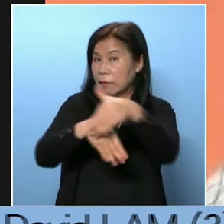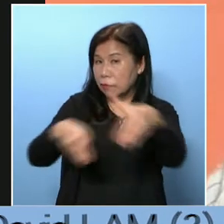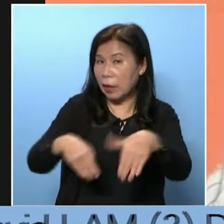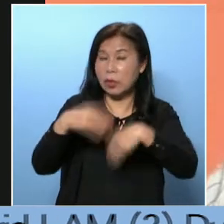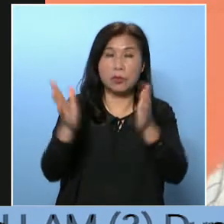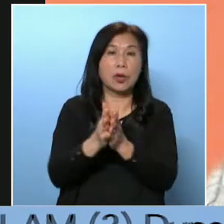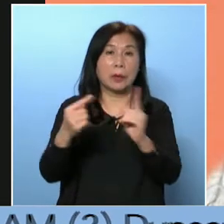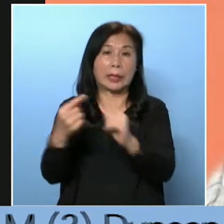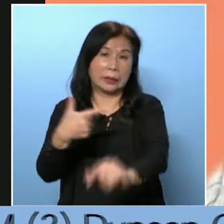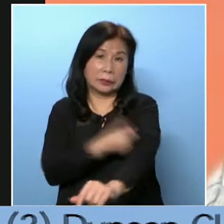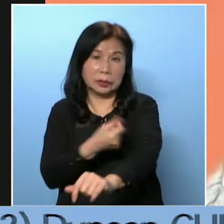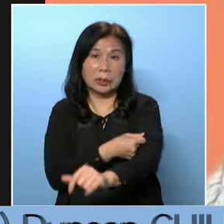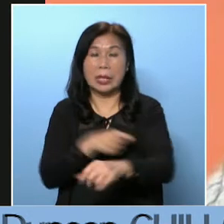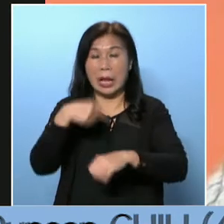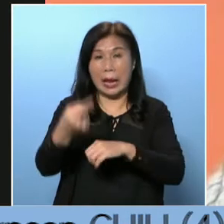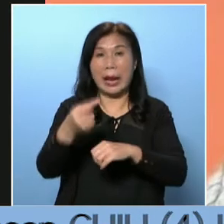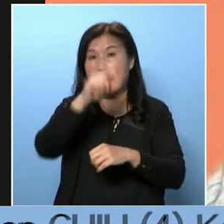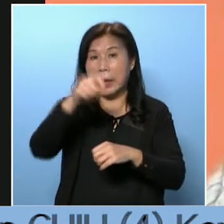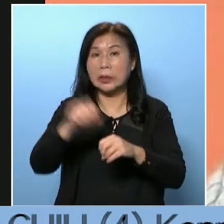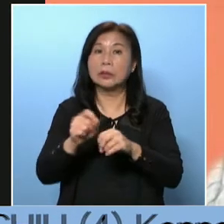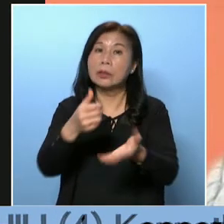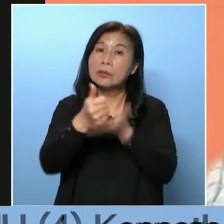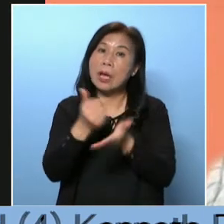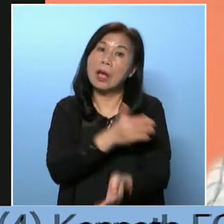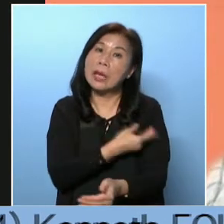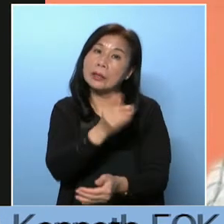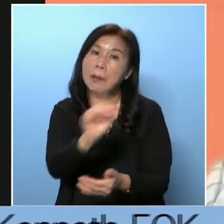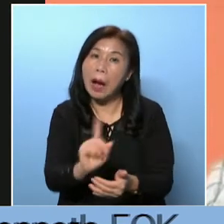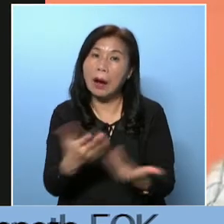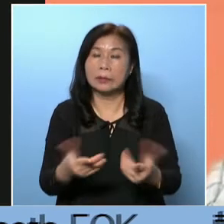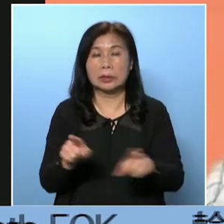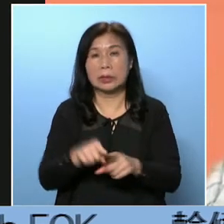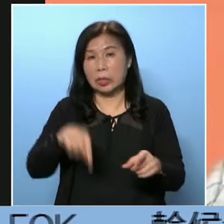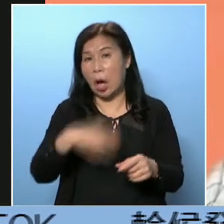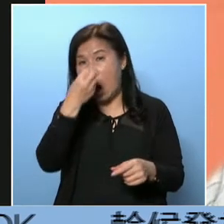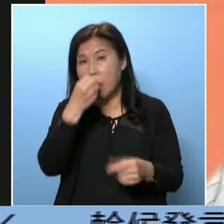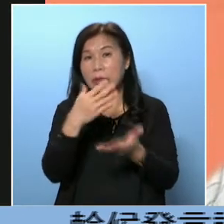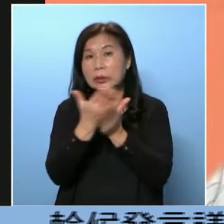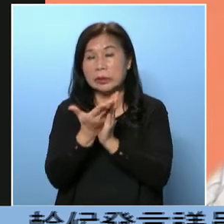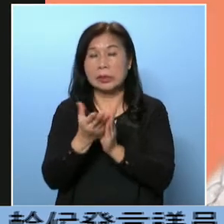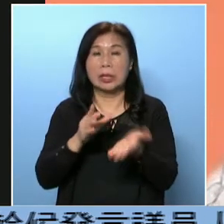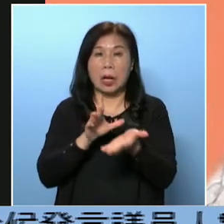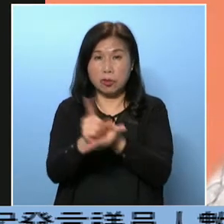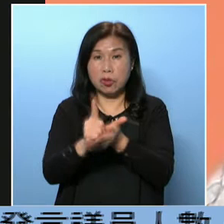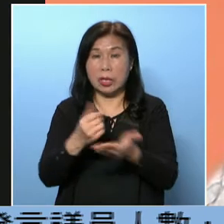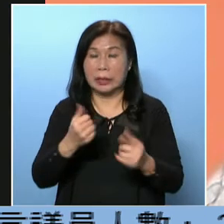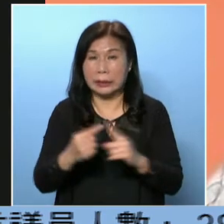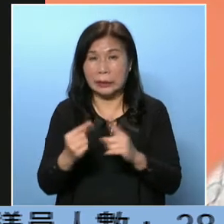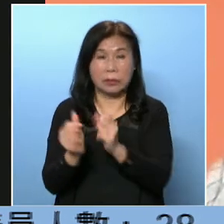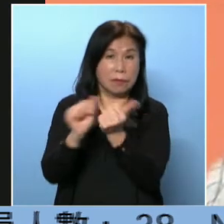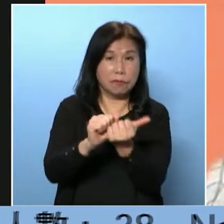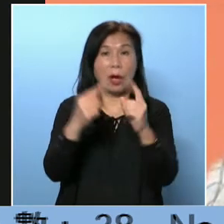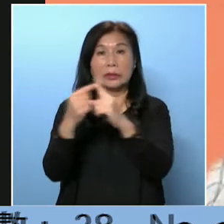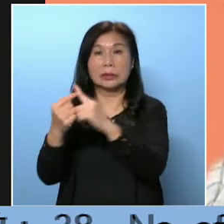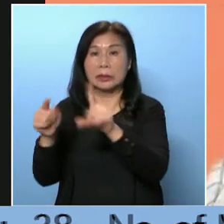treatment, and universal vaccination, bring up another problem. Where do we have the manpower? We need to tap into the different